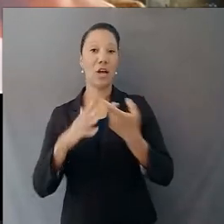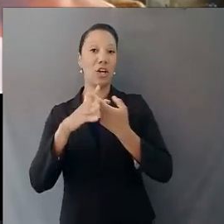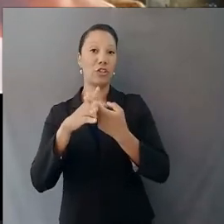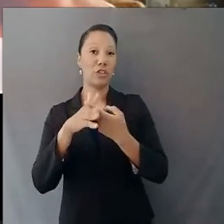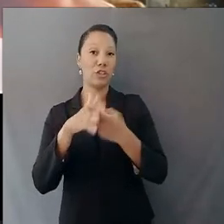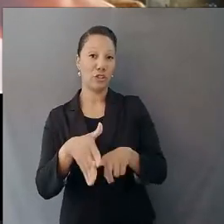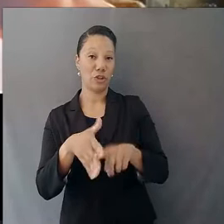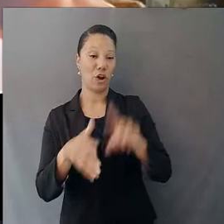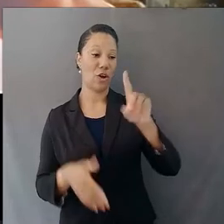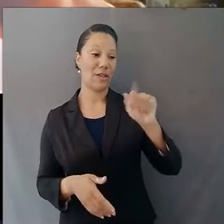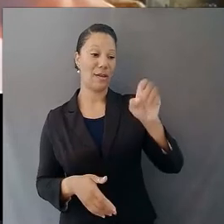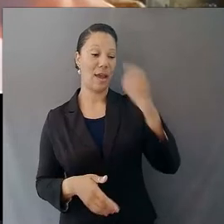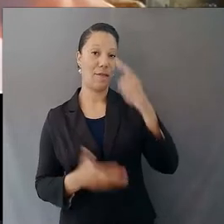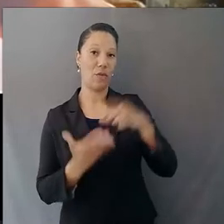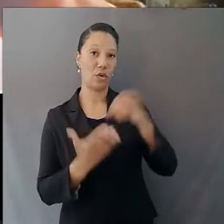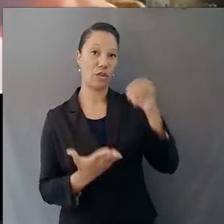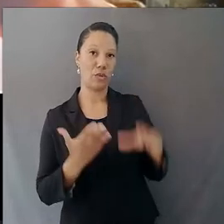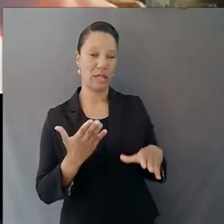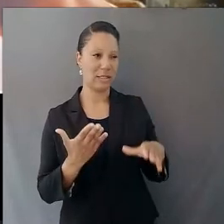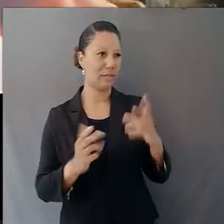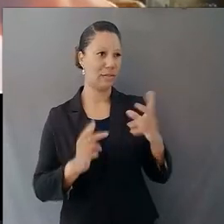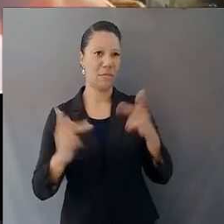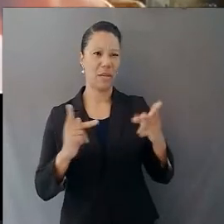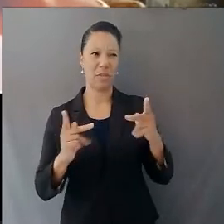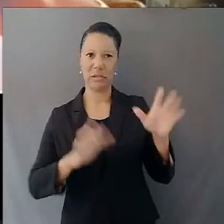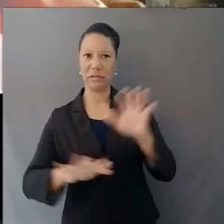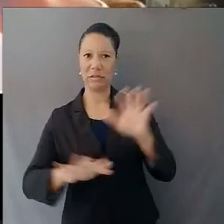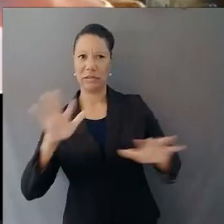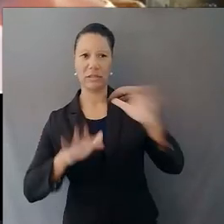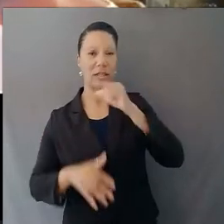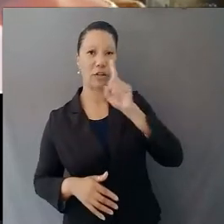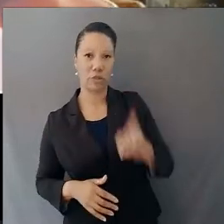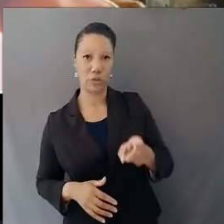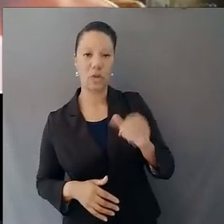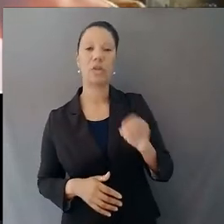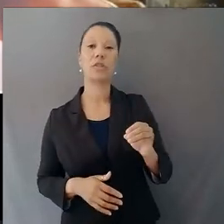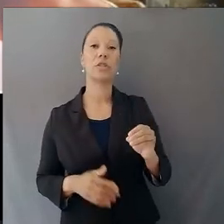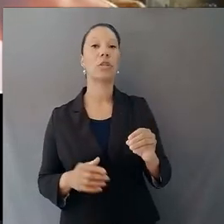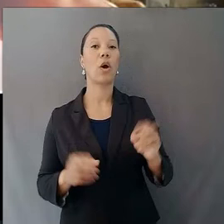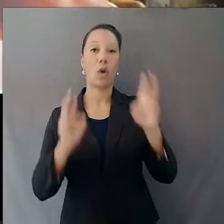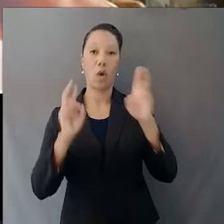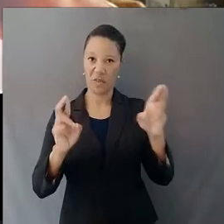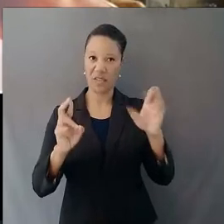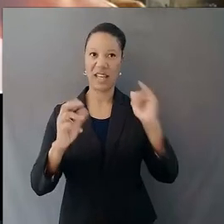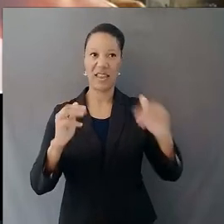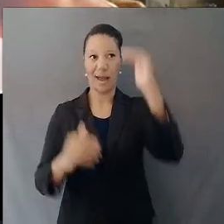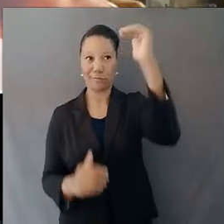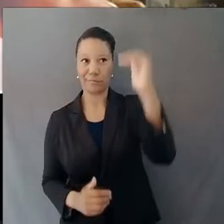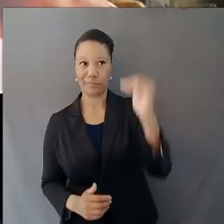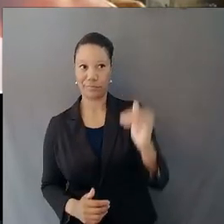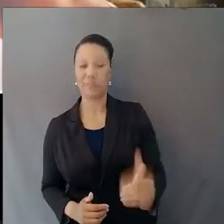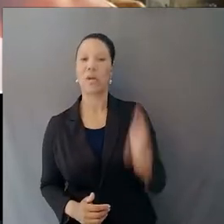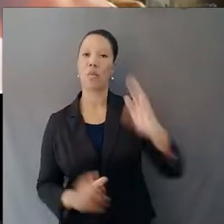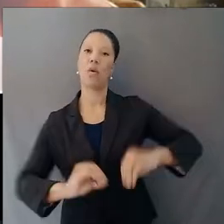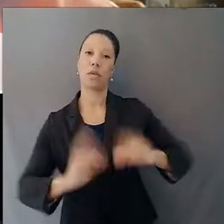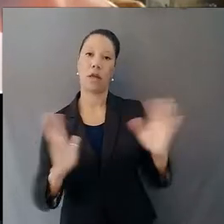for the students is the part that people weren't sure about. So hopefully this helped provide a little bit more clarity to